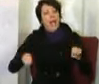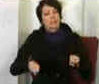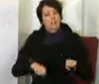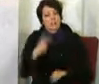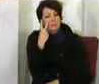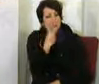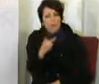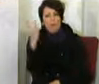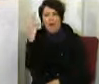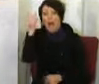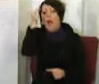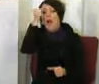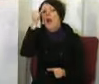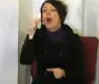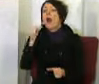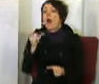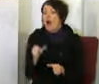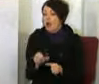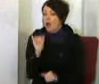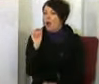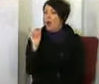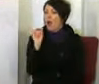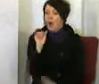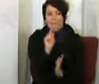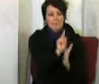remember those moments